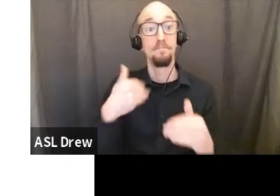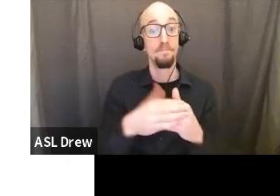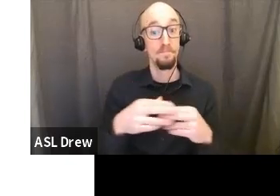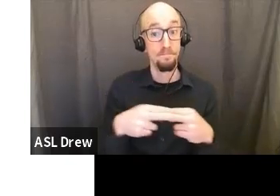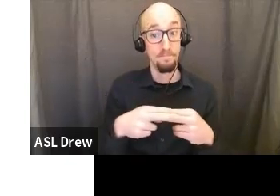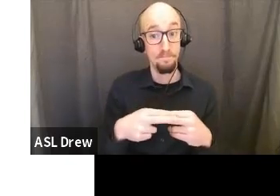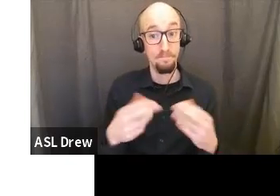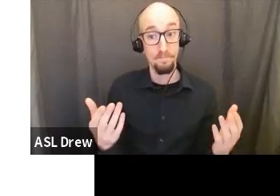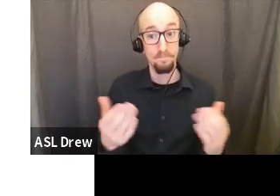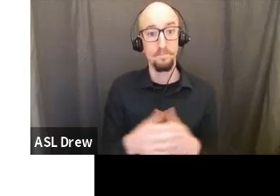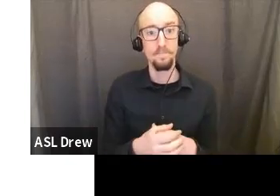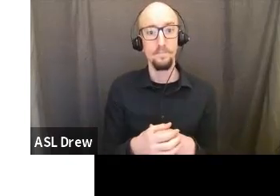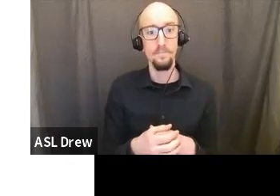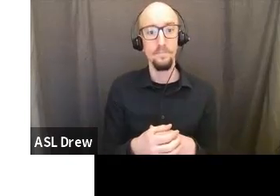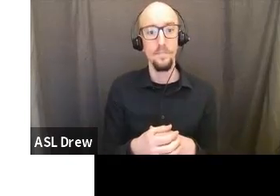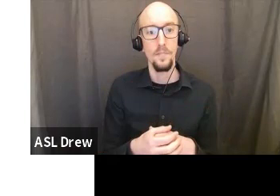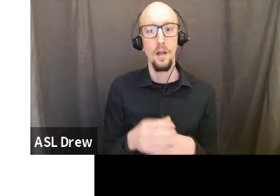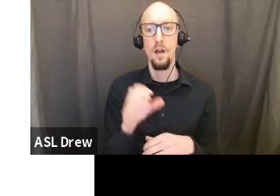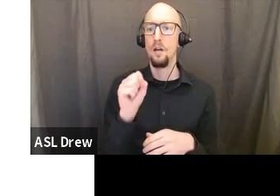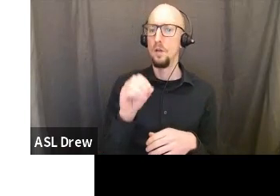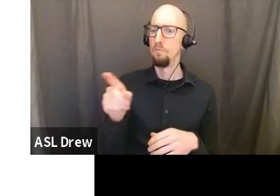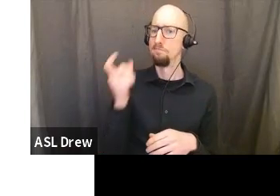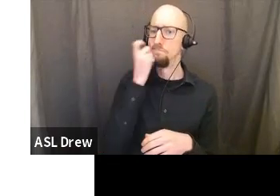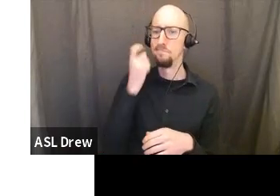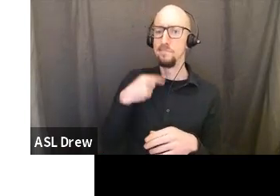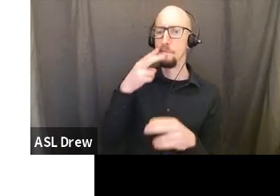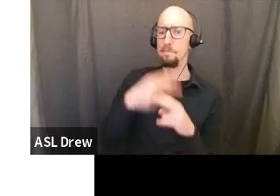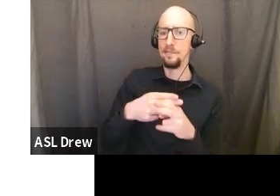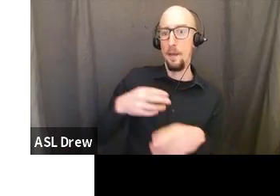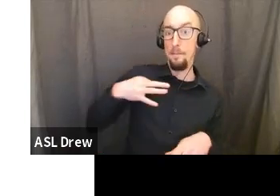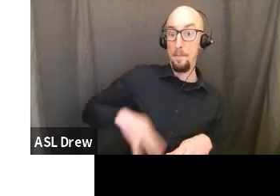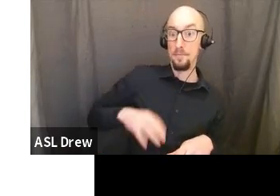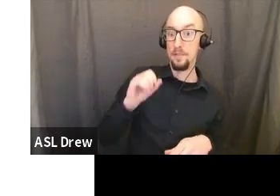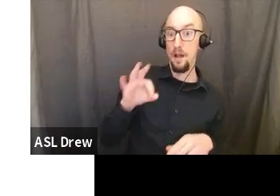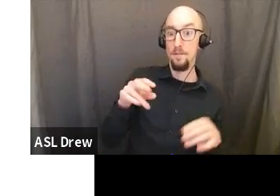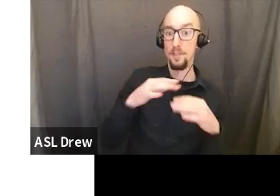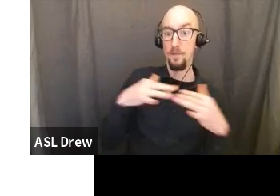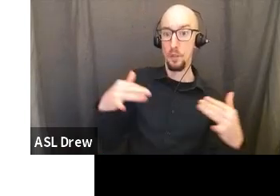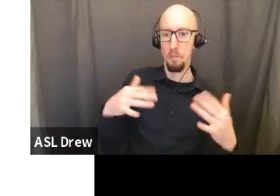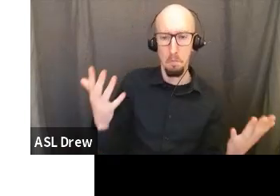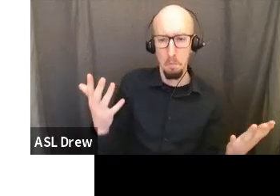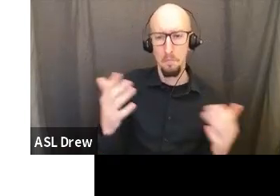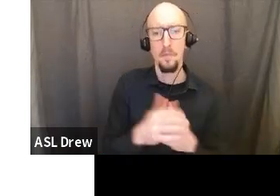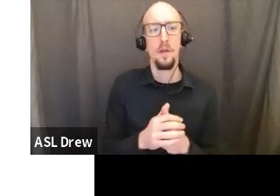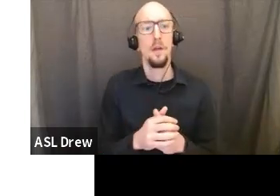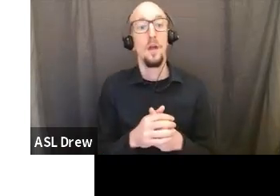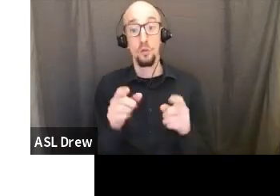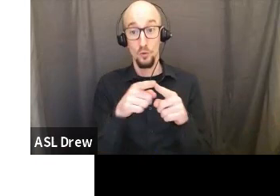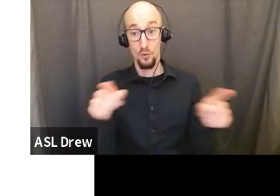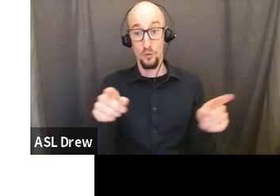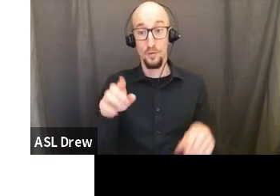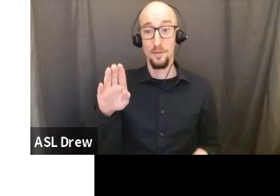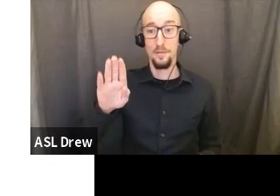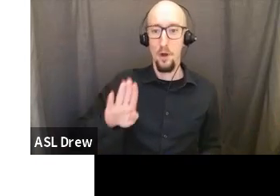So in terms of achieving the benefits of diversity, you all are I'm